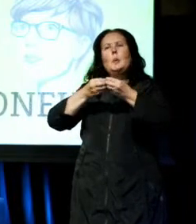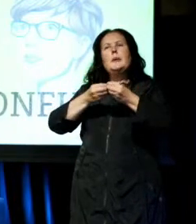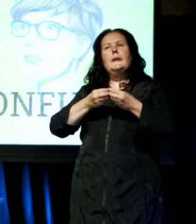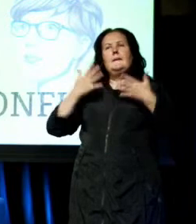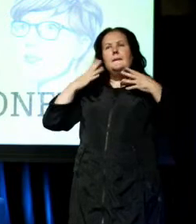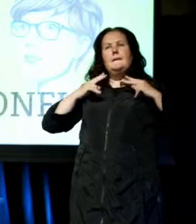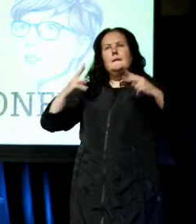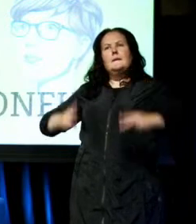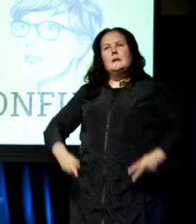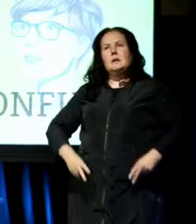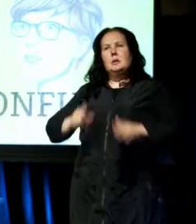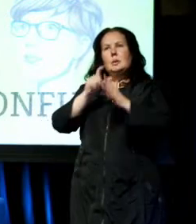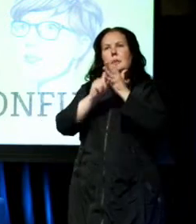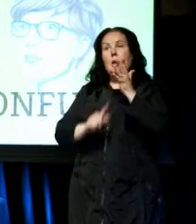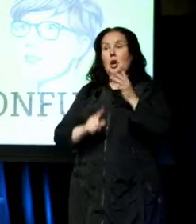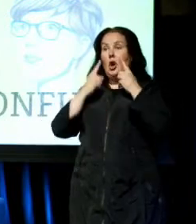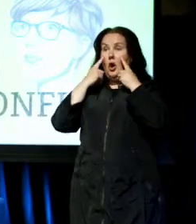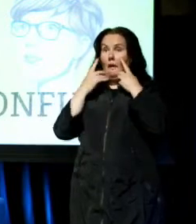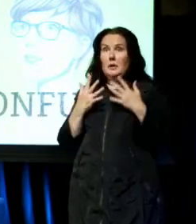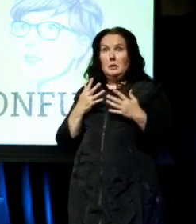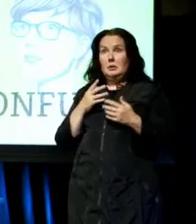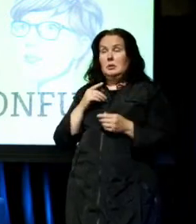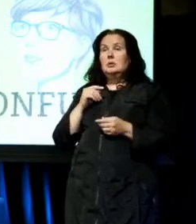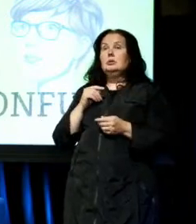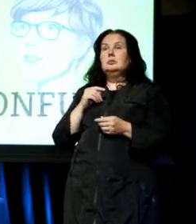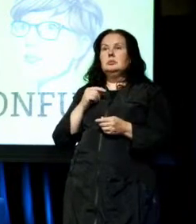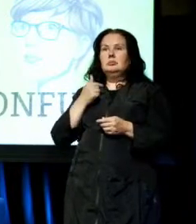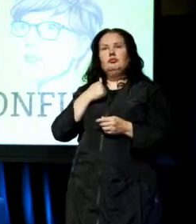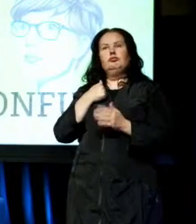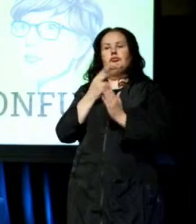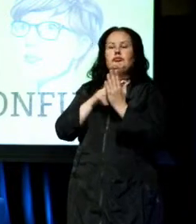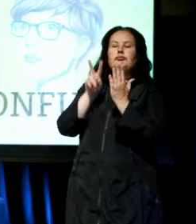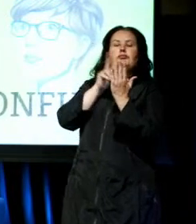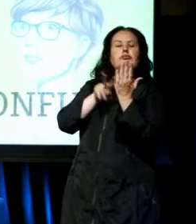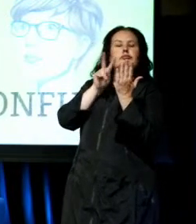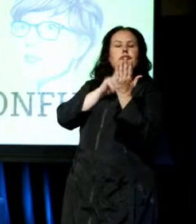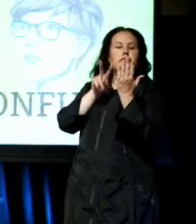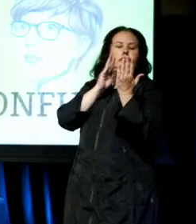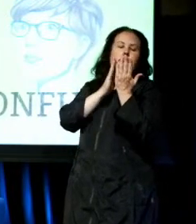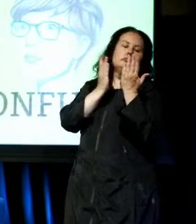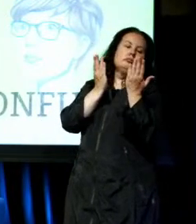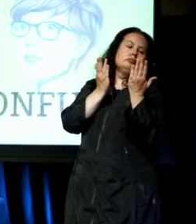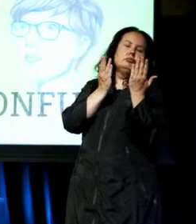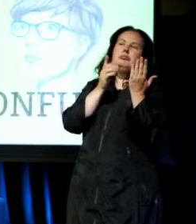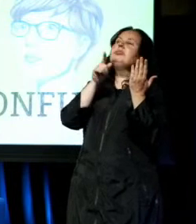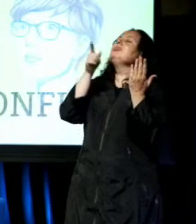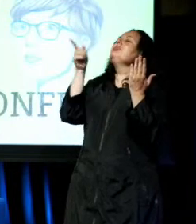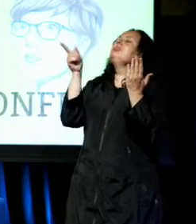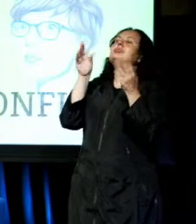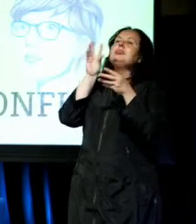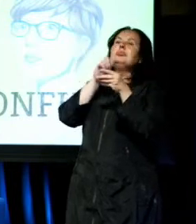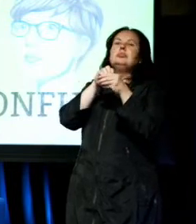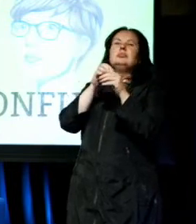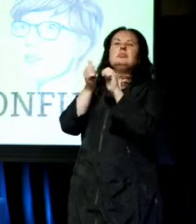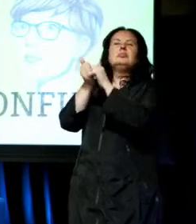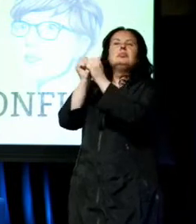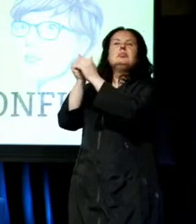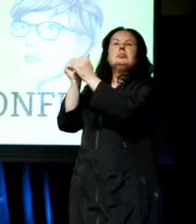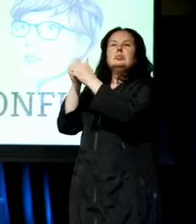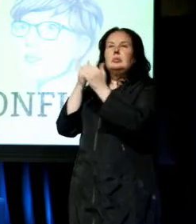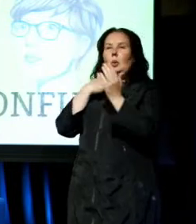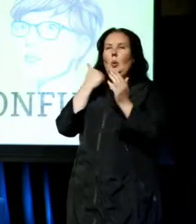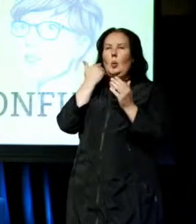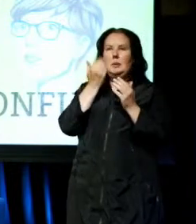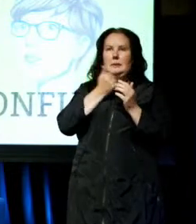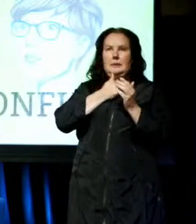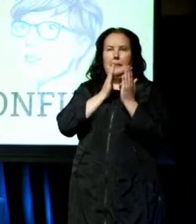like reading books when the other kids are doing PE. So I was always like a bit ahead as a reader from my peers,